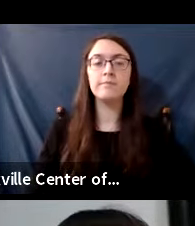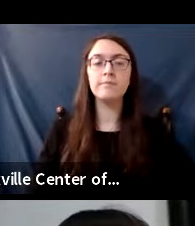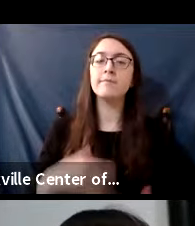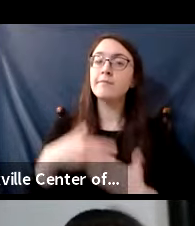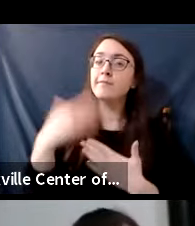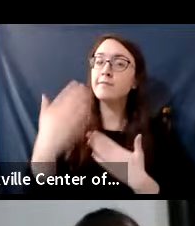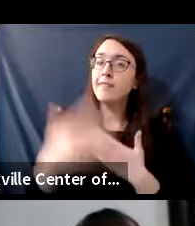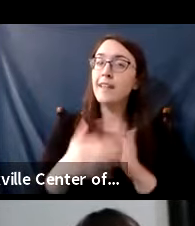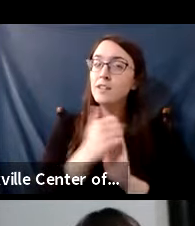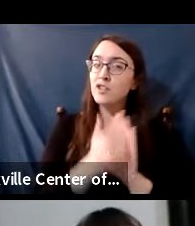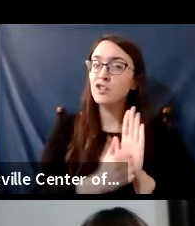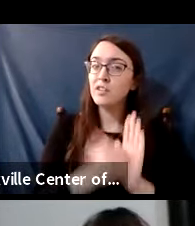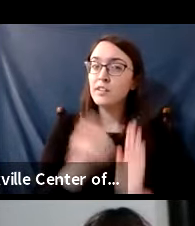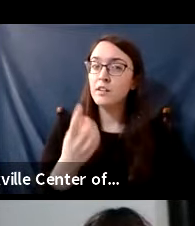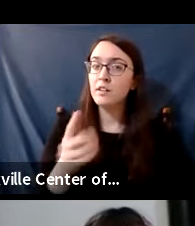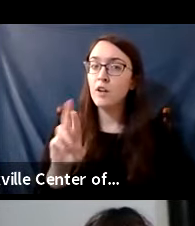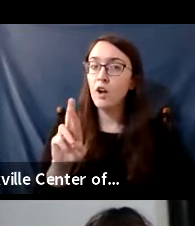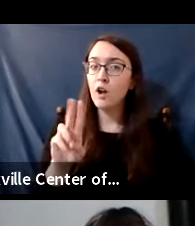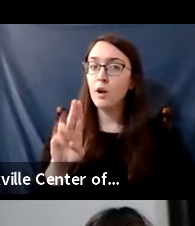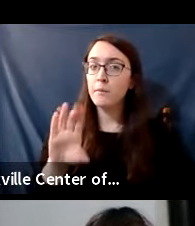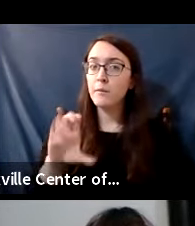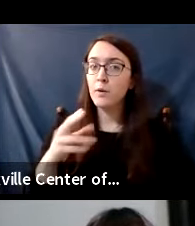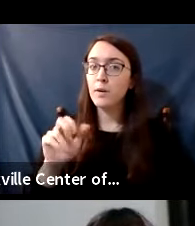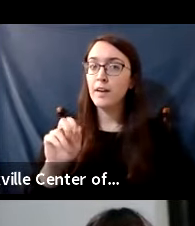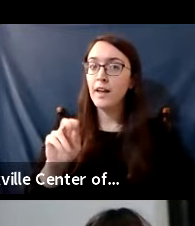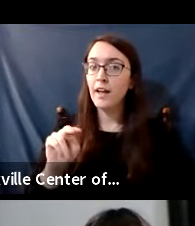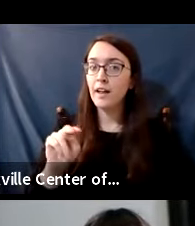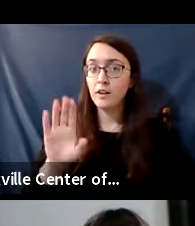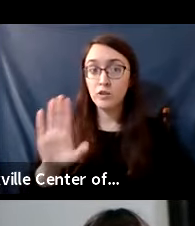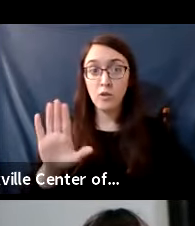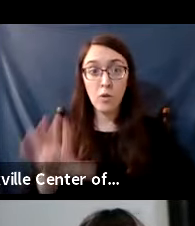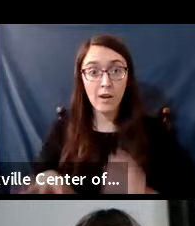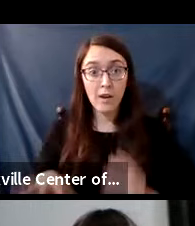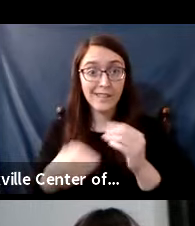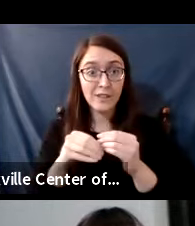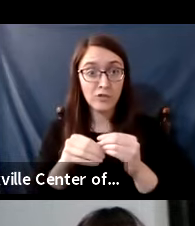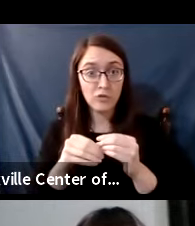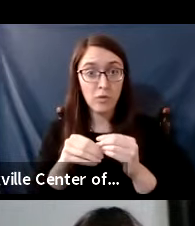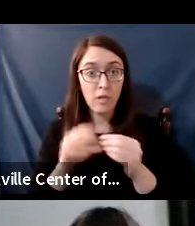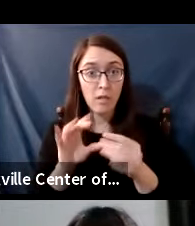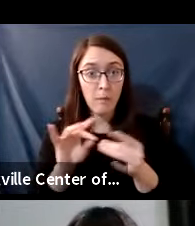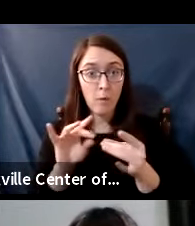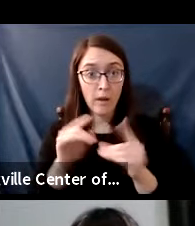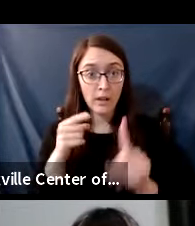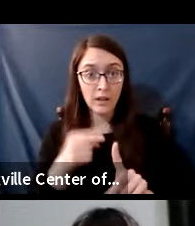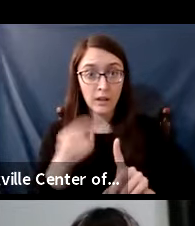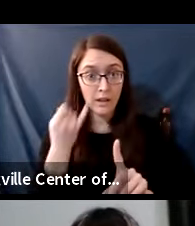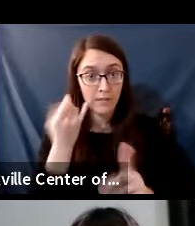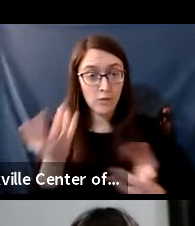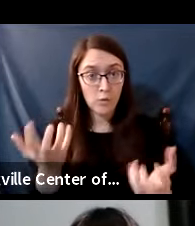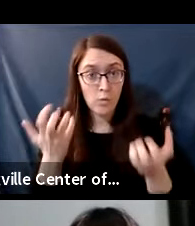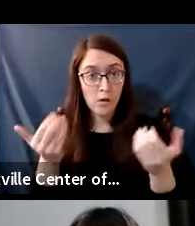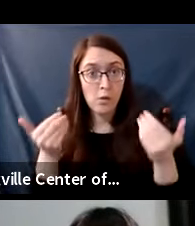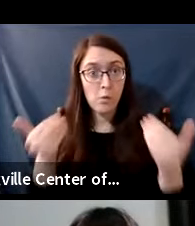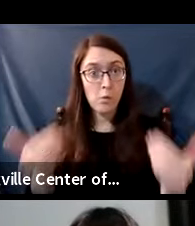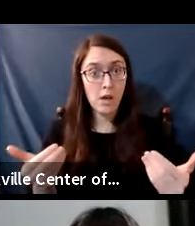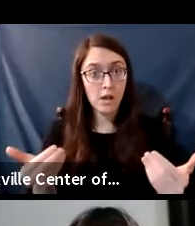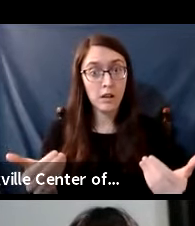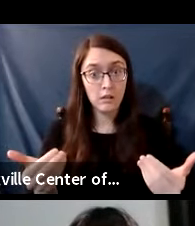Buchanan is your additional point. So if you would like to go ahead with that.